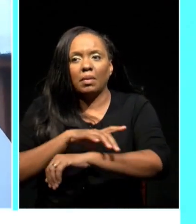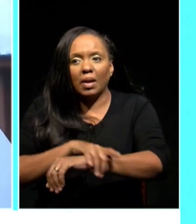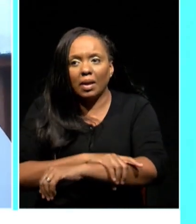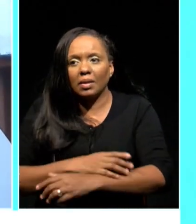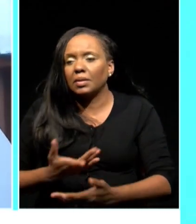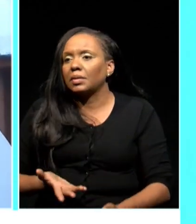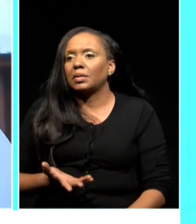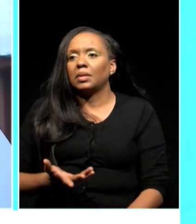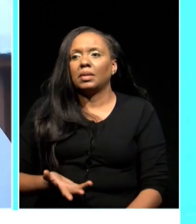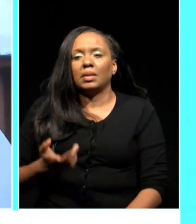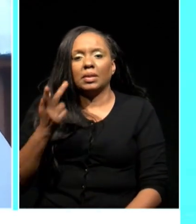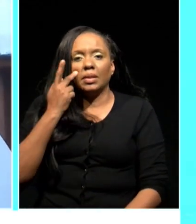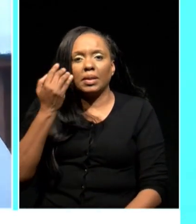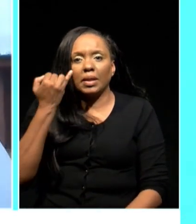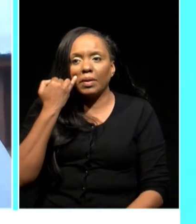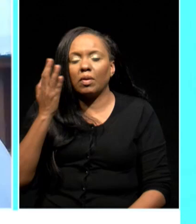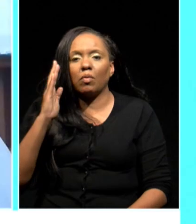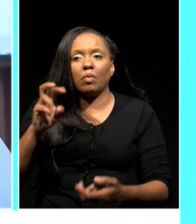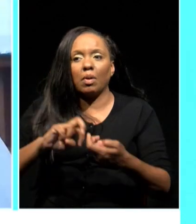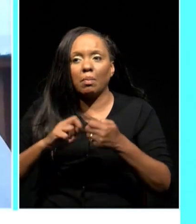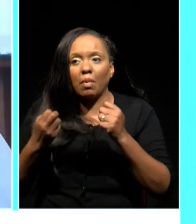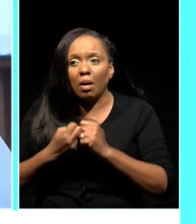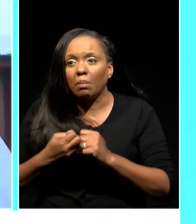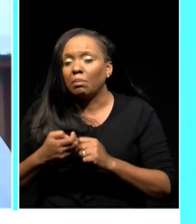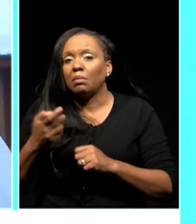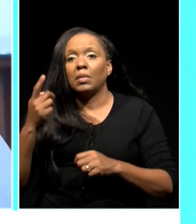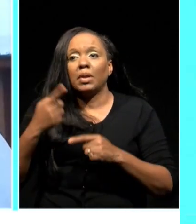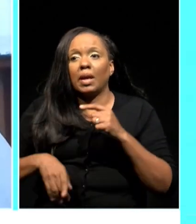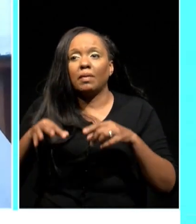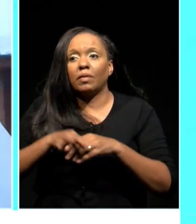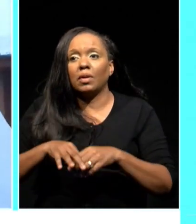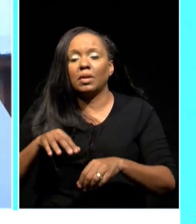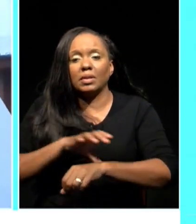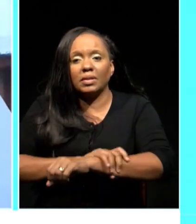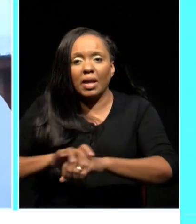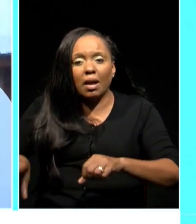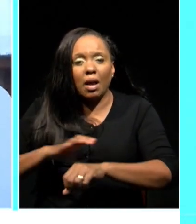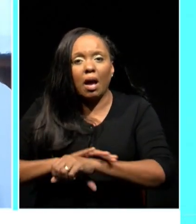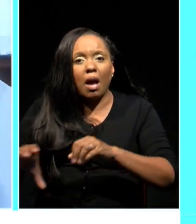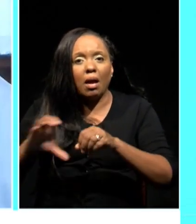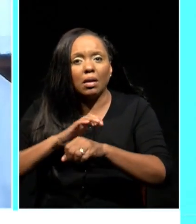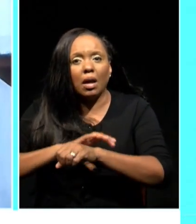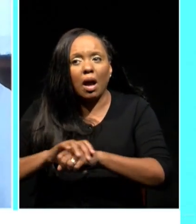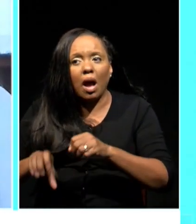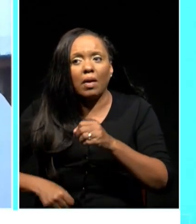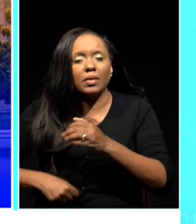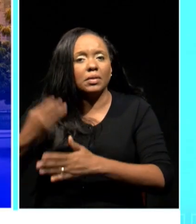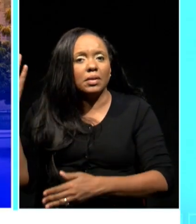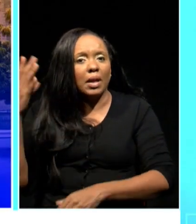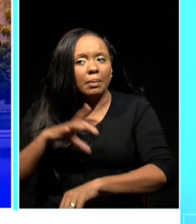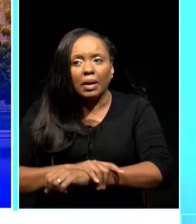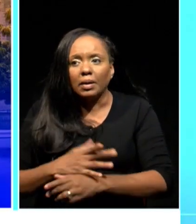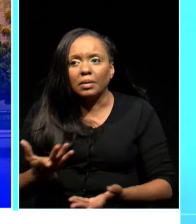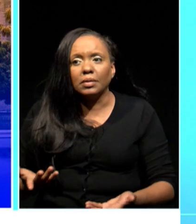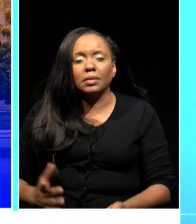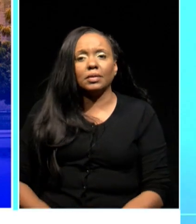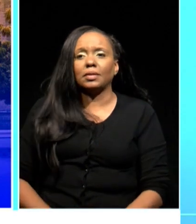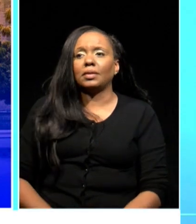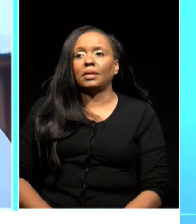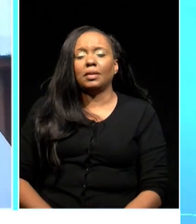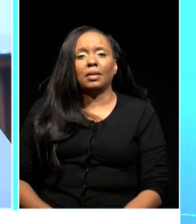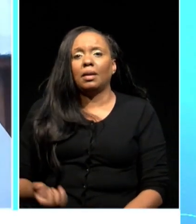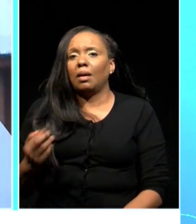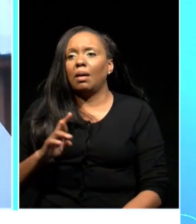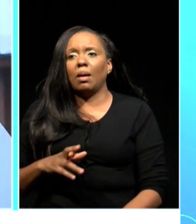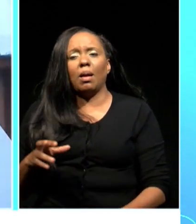out whether those are going to cause you a problem to lose your vote. Well, take off the damn bangles, and then or don't wear them. Wear